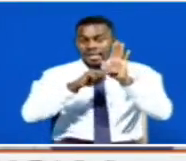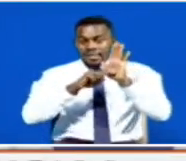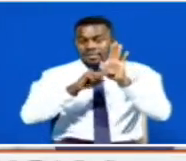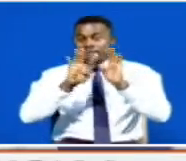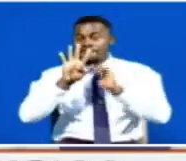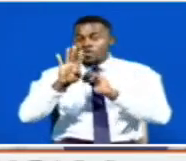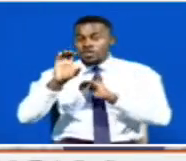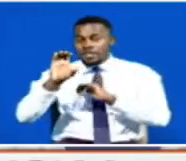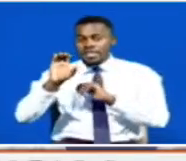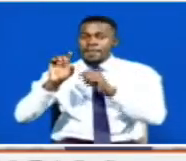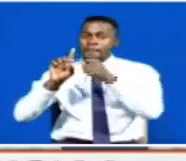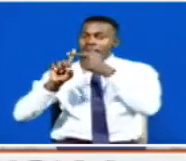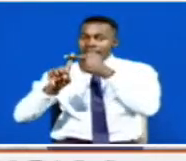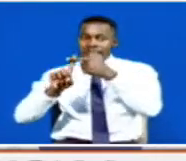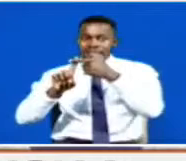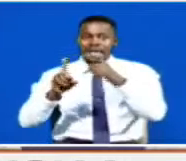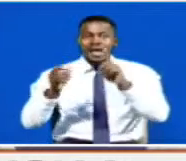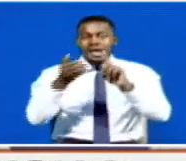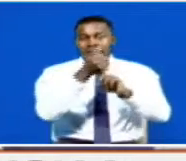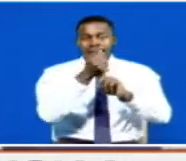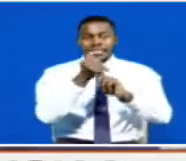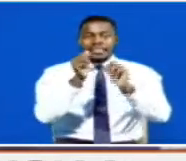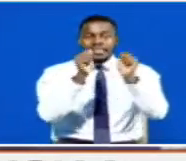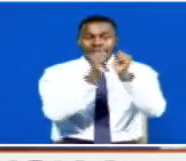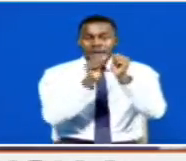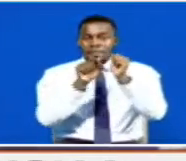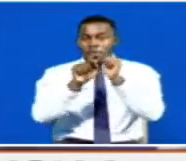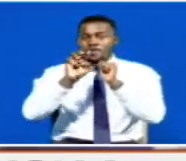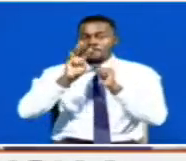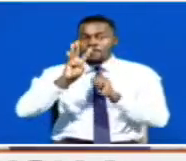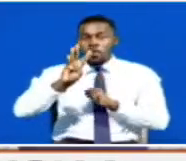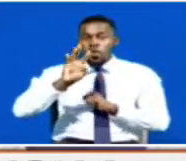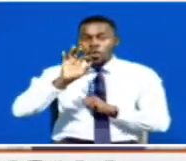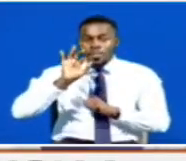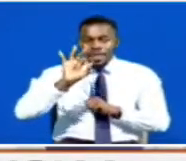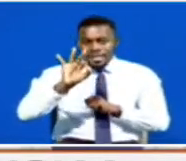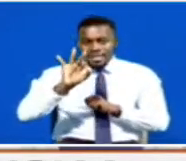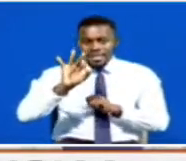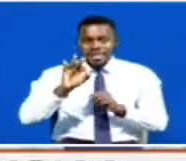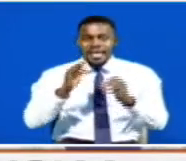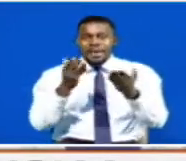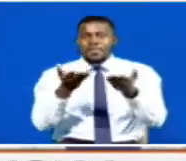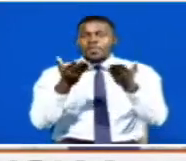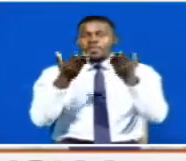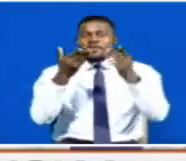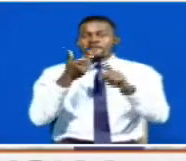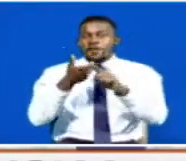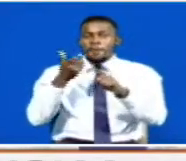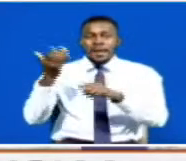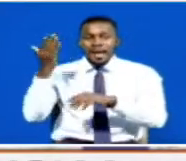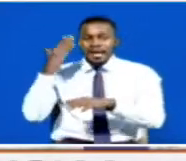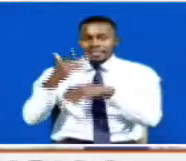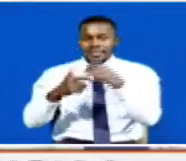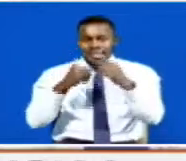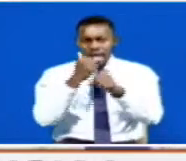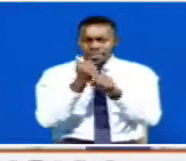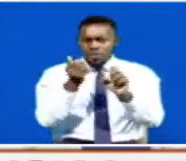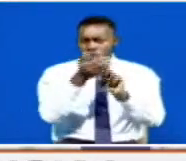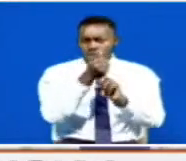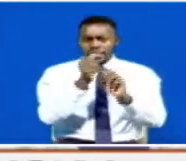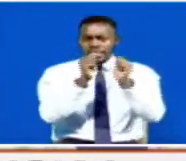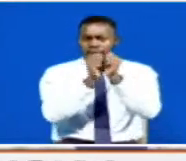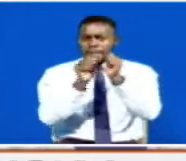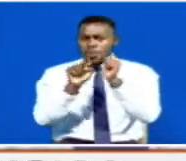plus, giving us a mean of 10.43, which is an improvement from last year from 10.13.